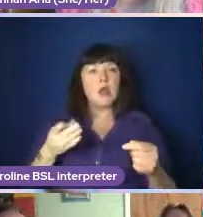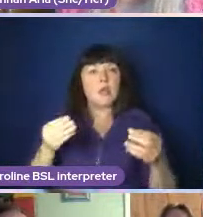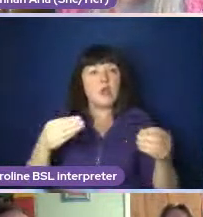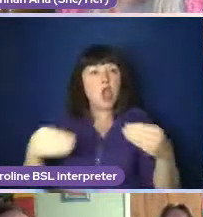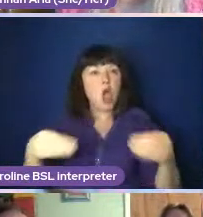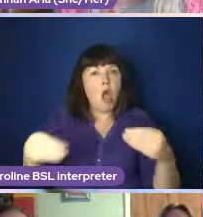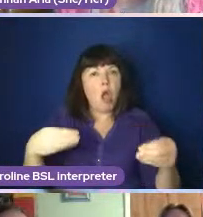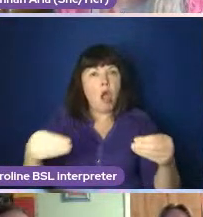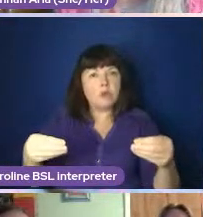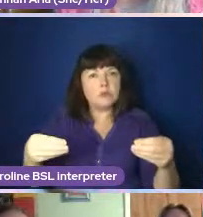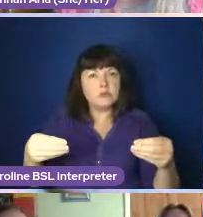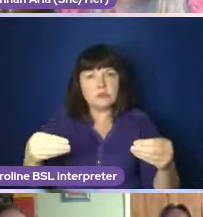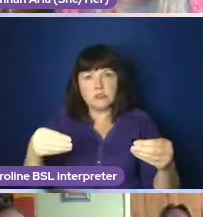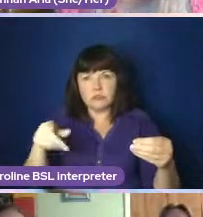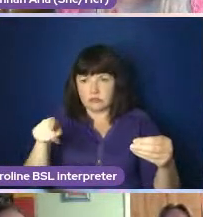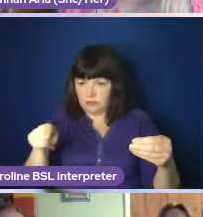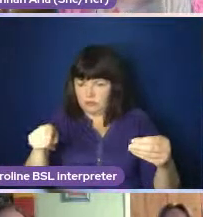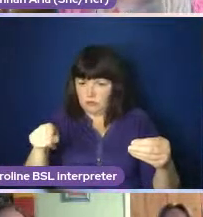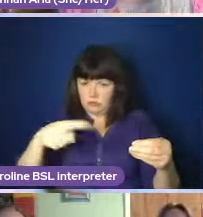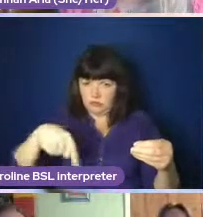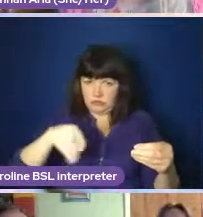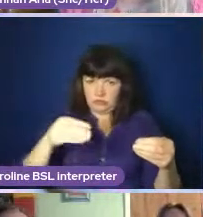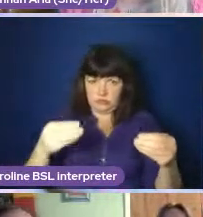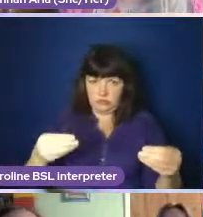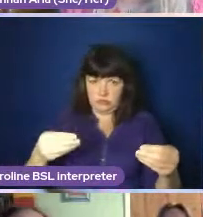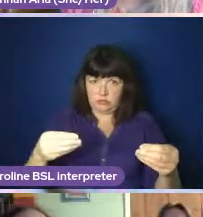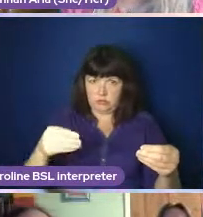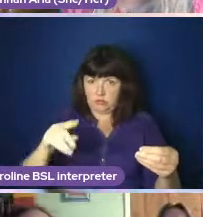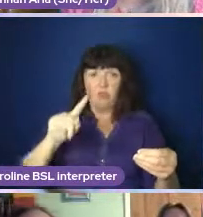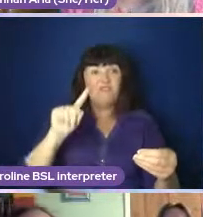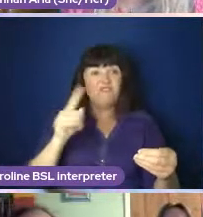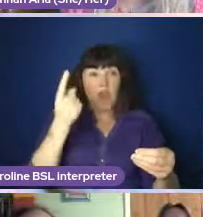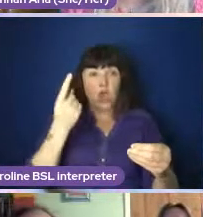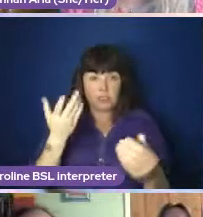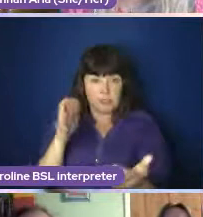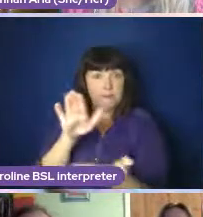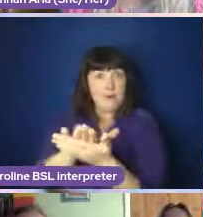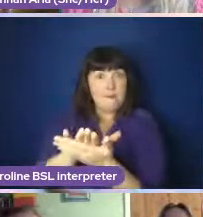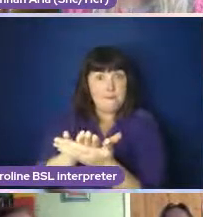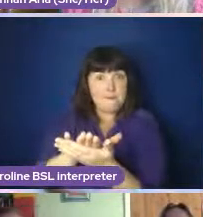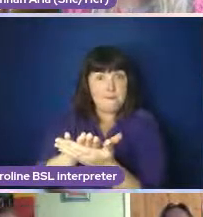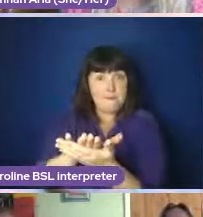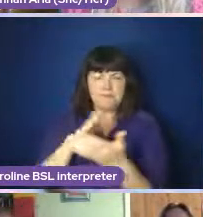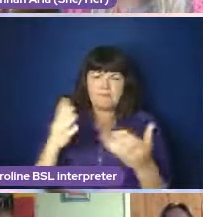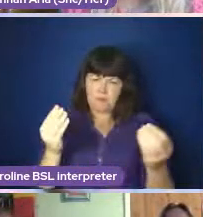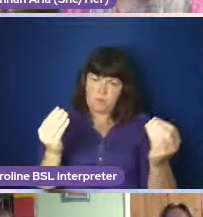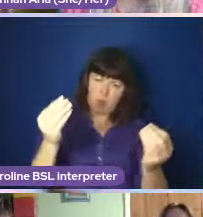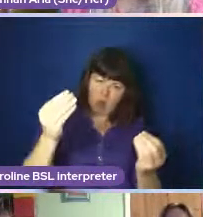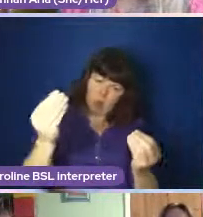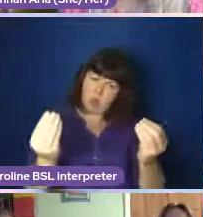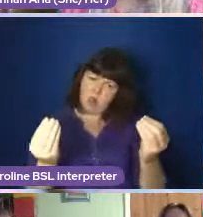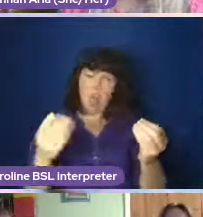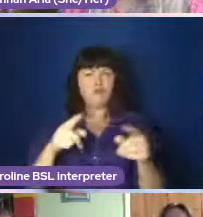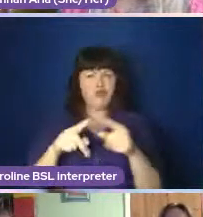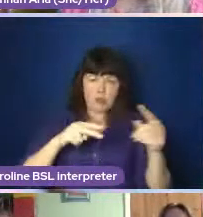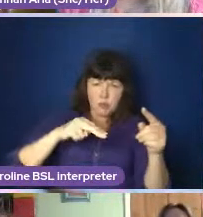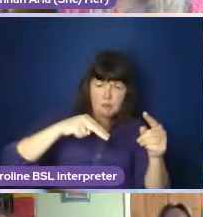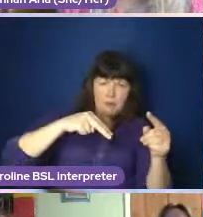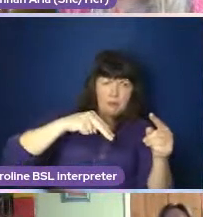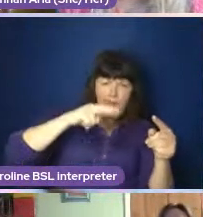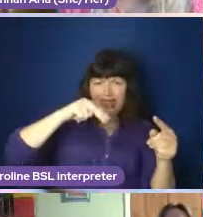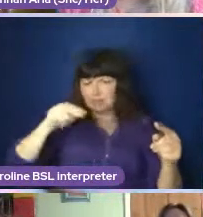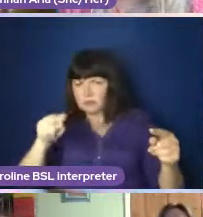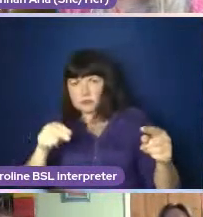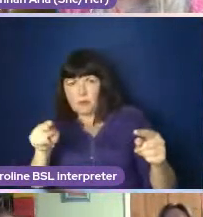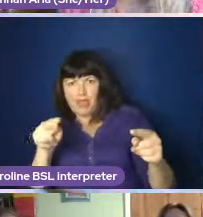the bit that the head had been cut out of, stuck that on first and tried various ways of painting